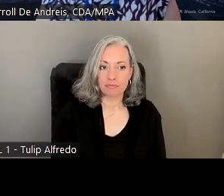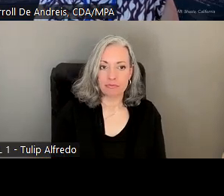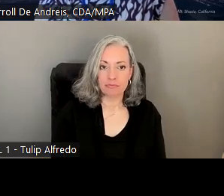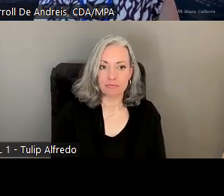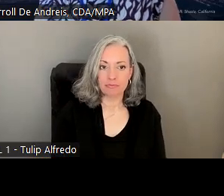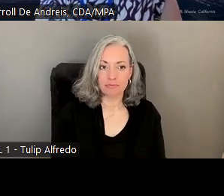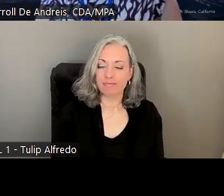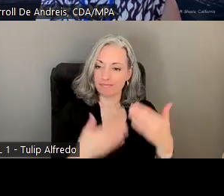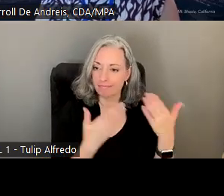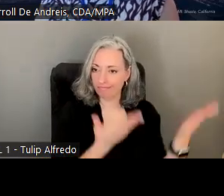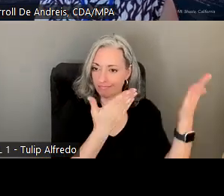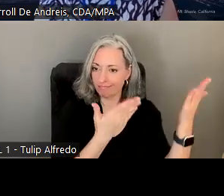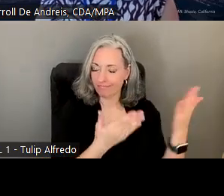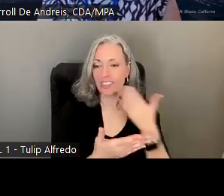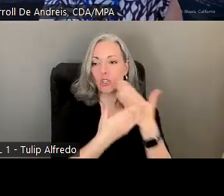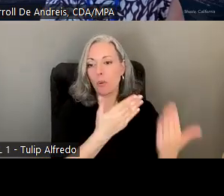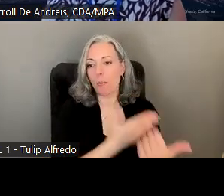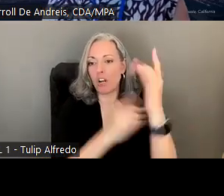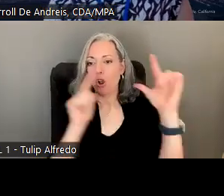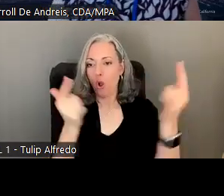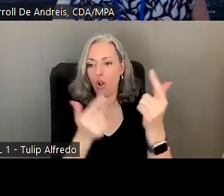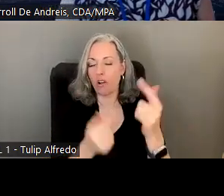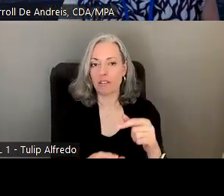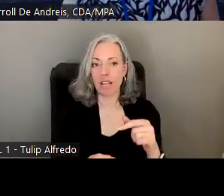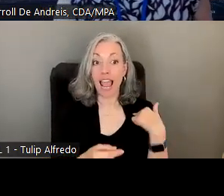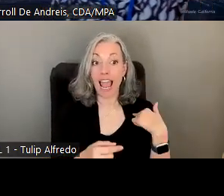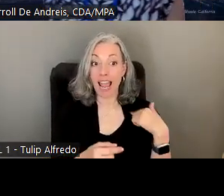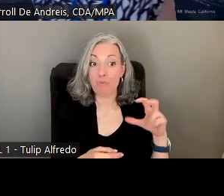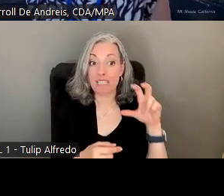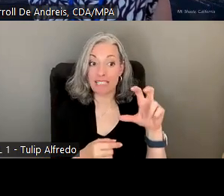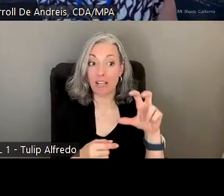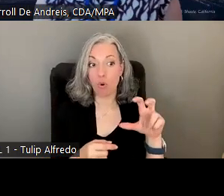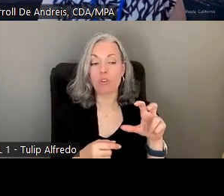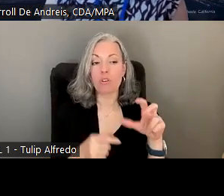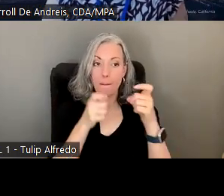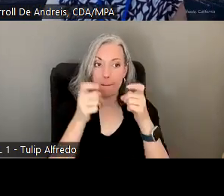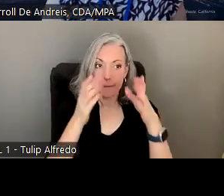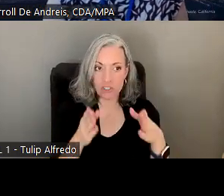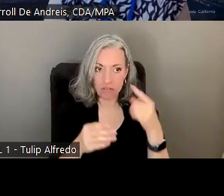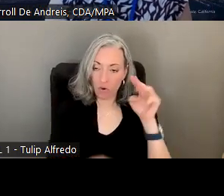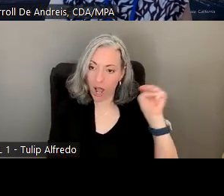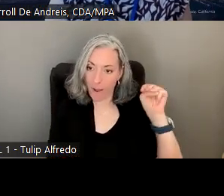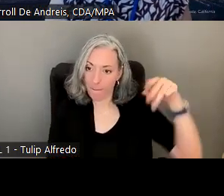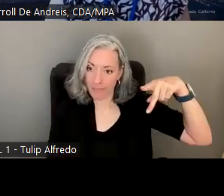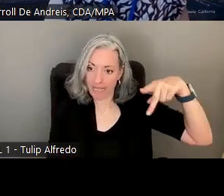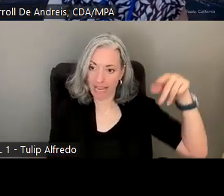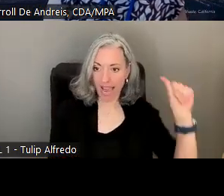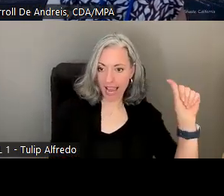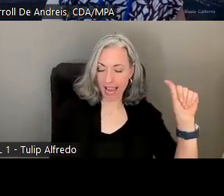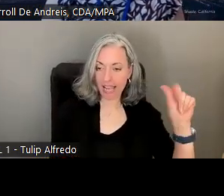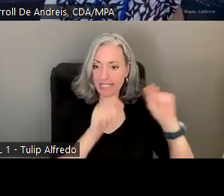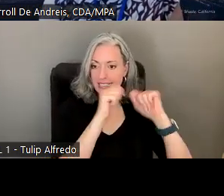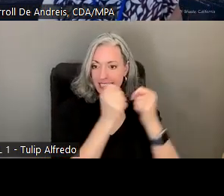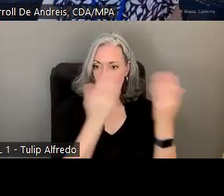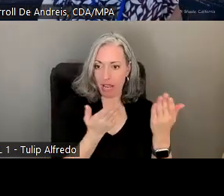There we go. Good morning, everyone. My name is Carol DeAndres. I'm the Stakeholder and Public Engagement Manager for the Master Plan for Aging team here